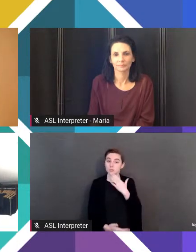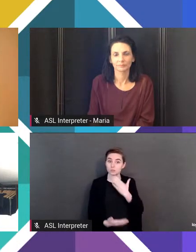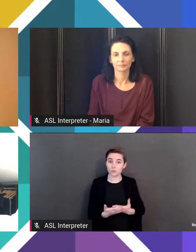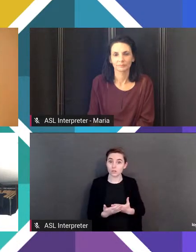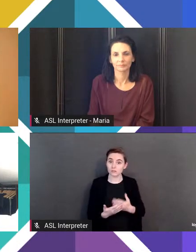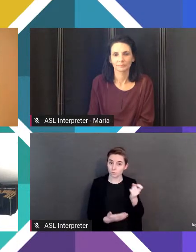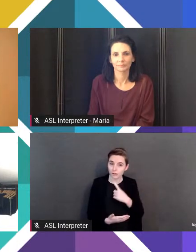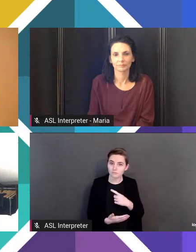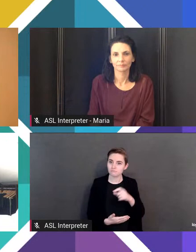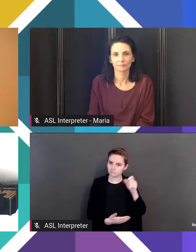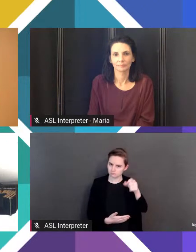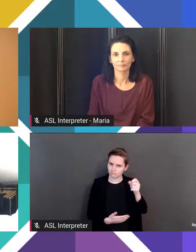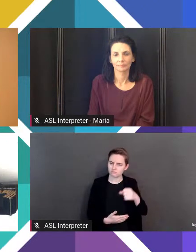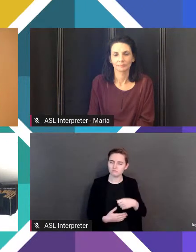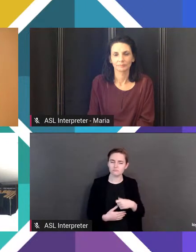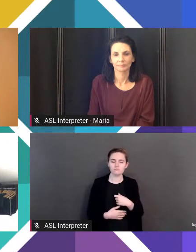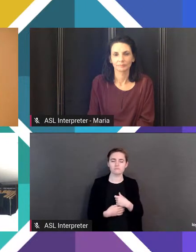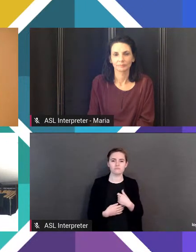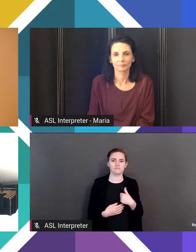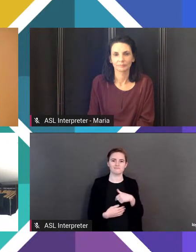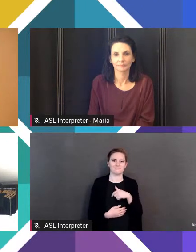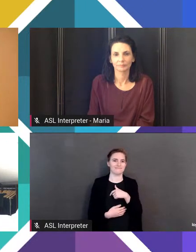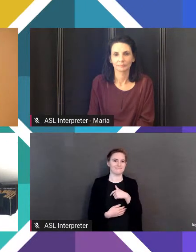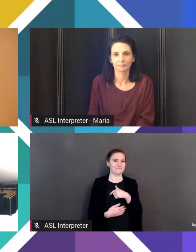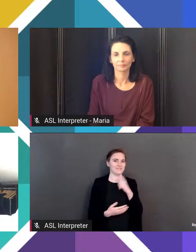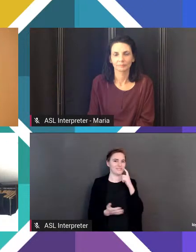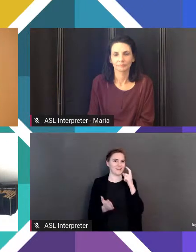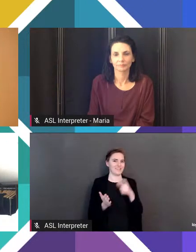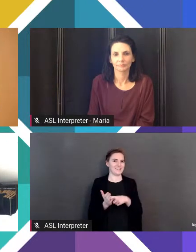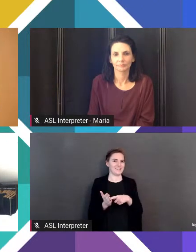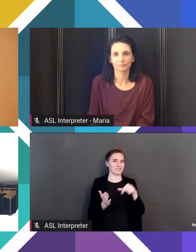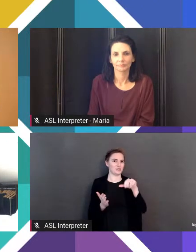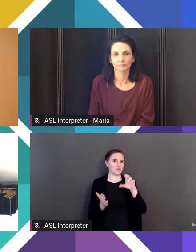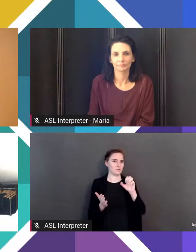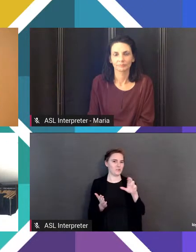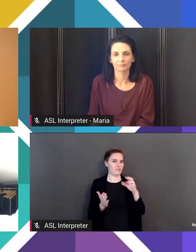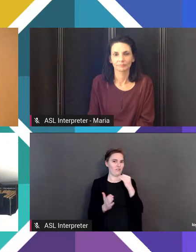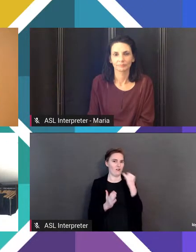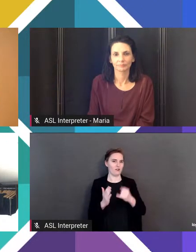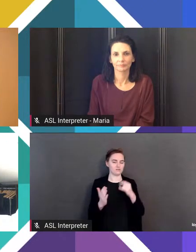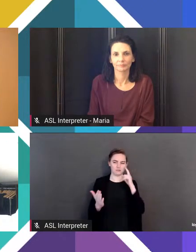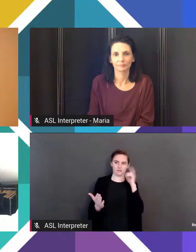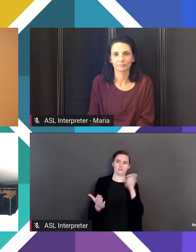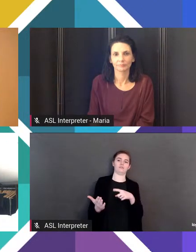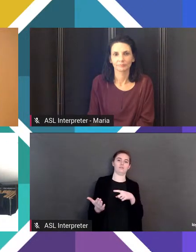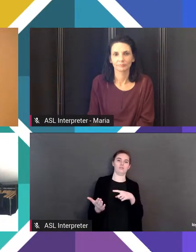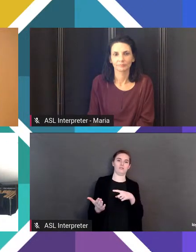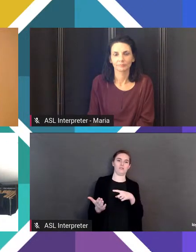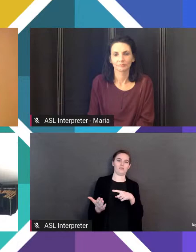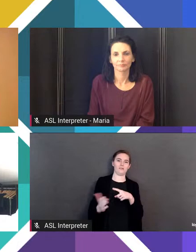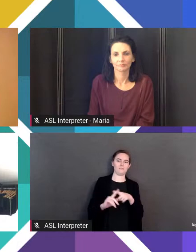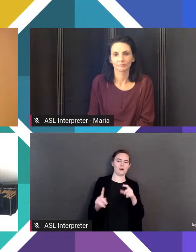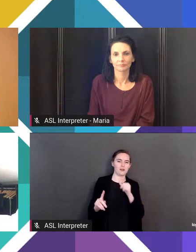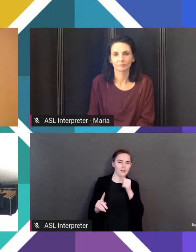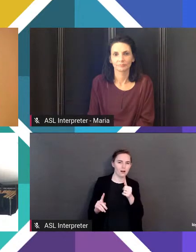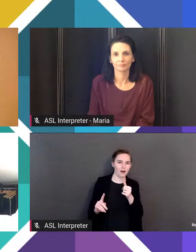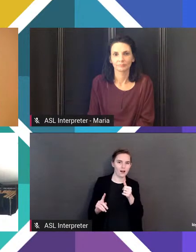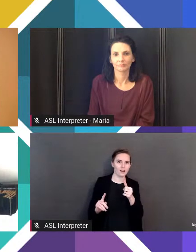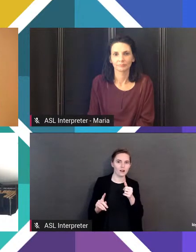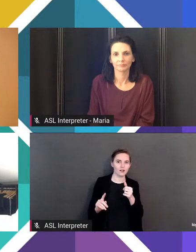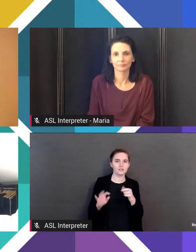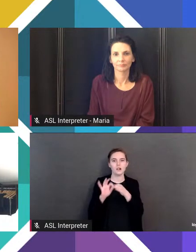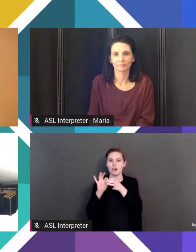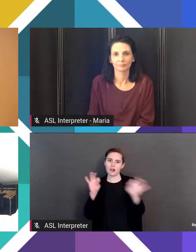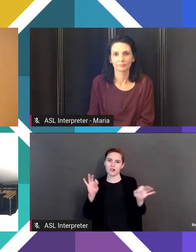like, how do we recognize queer art, but like not define it too heavily? Because I